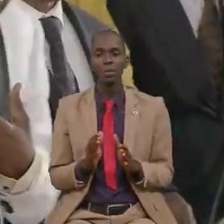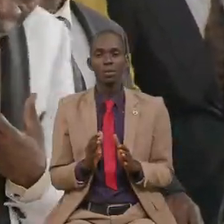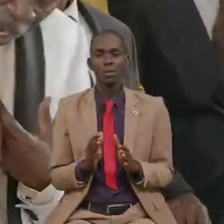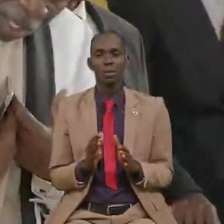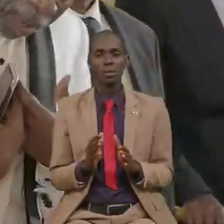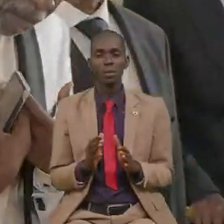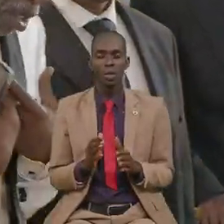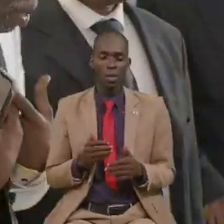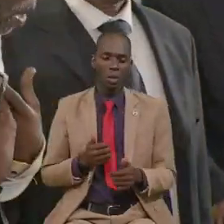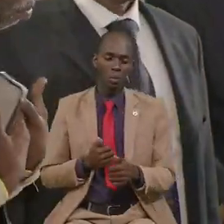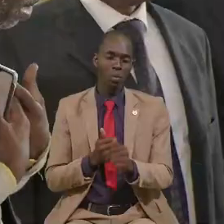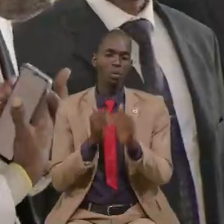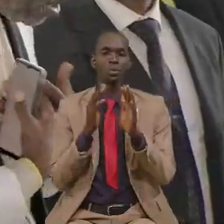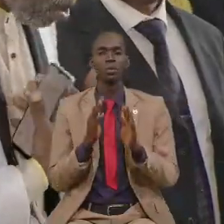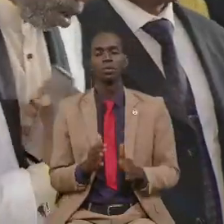apostle,